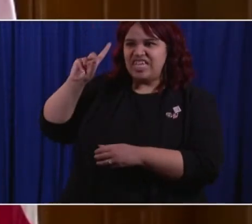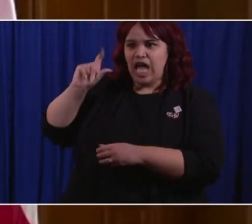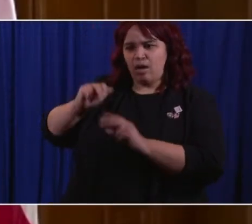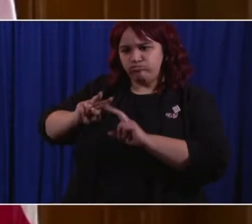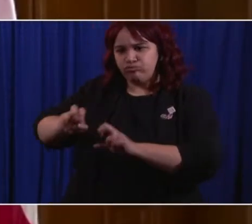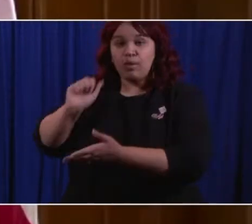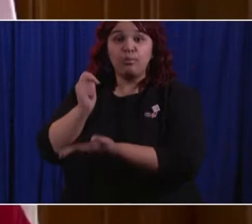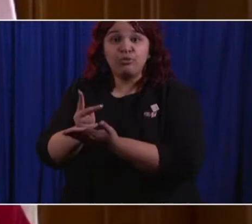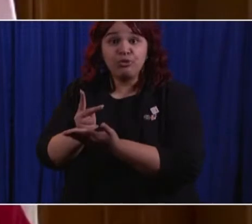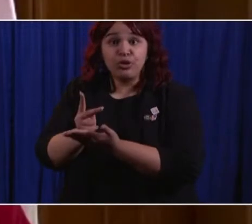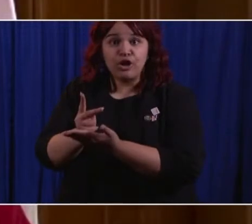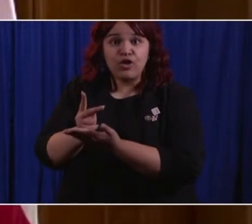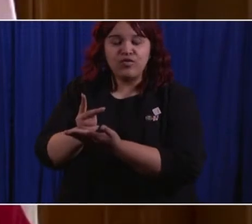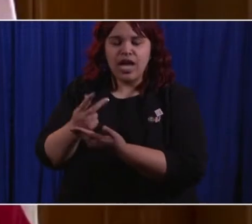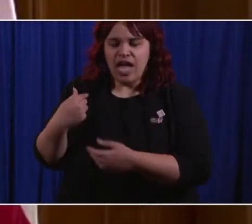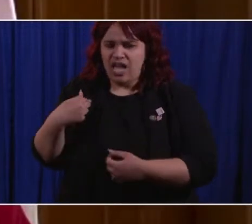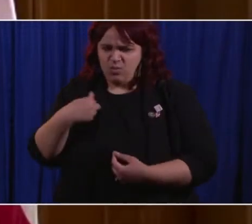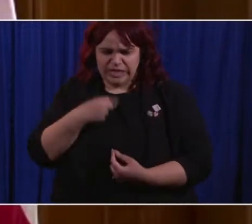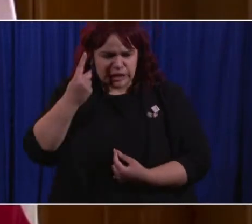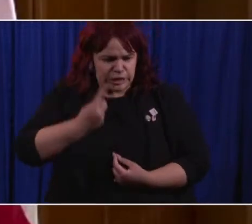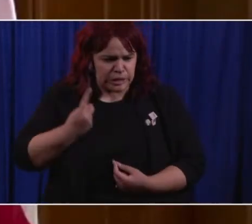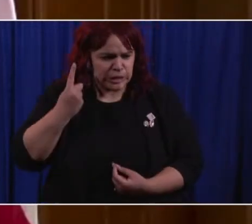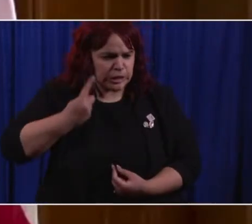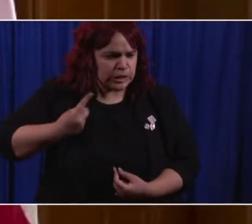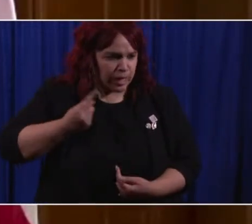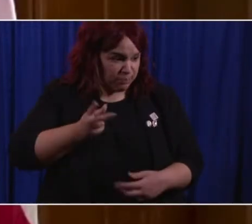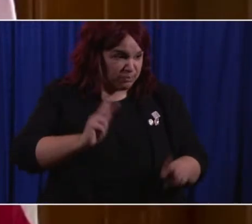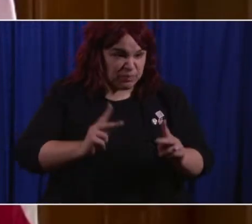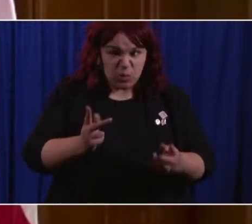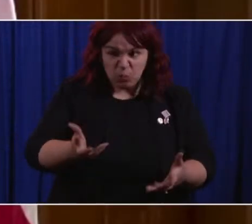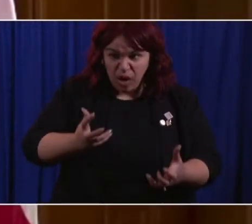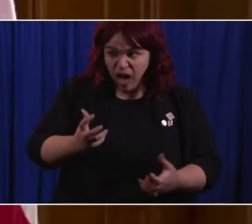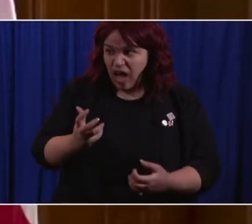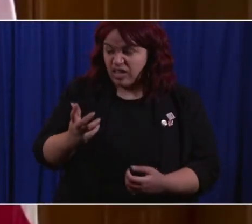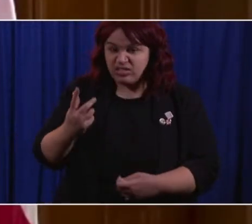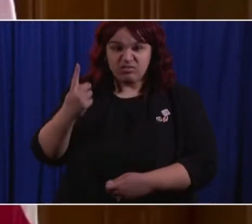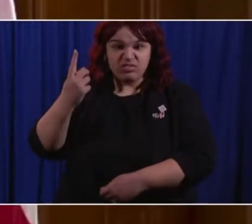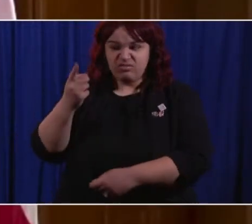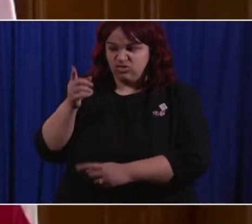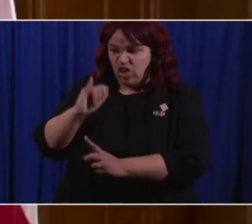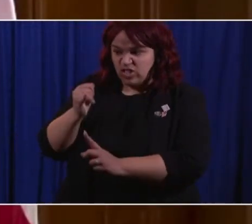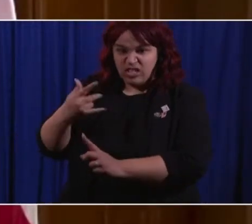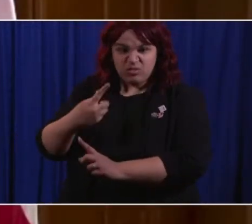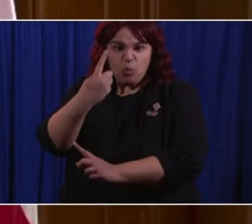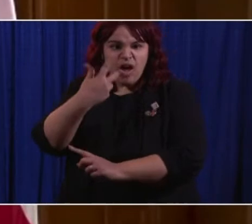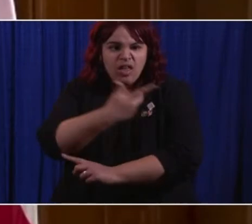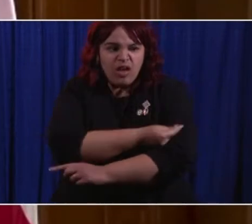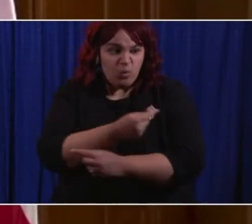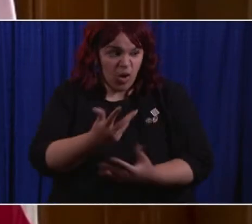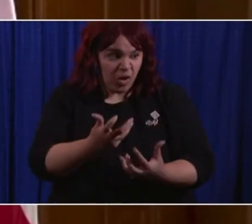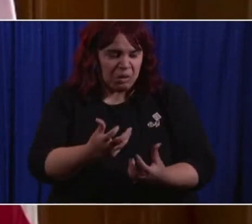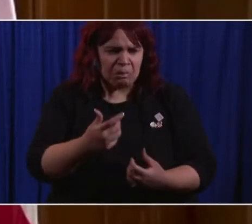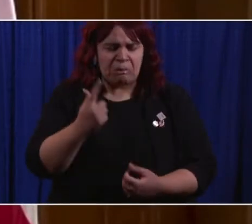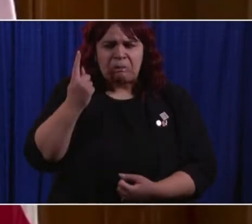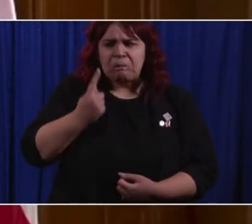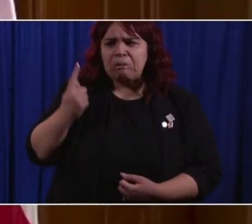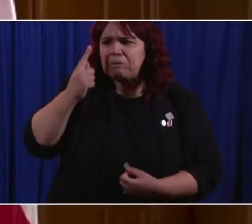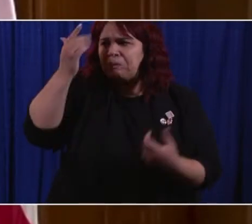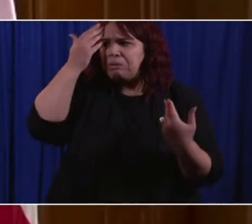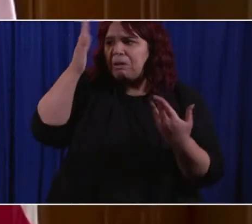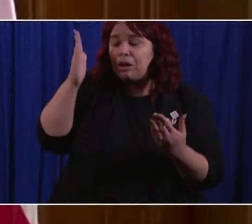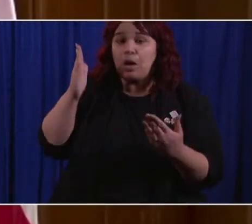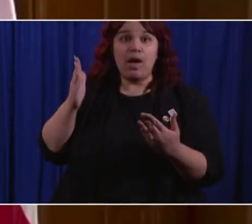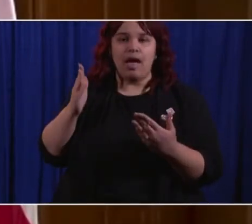clear that a lot of people really do want the Johnson & Johnson. And I would just, I guess, repeat what some of the experts have